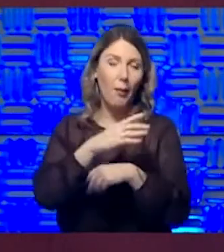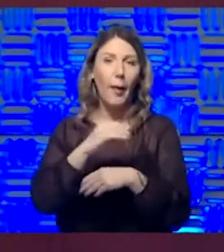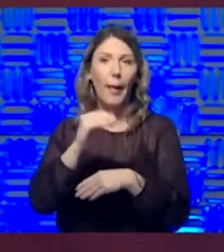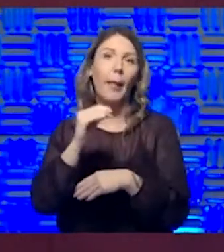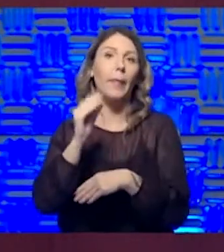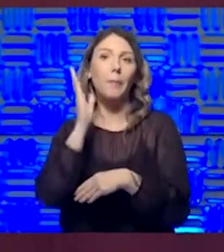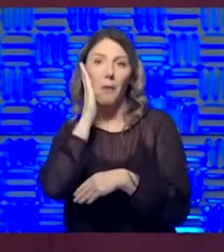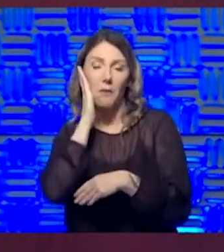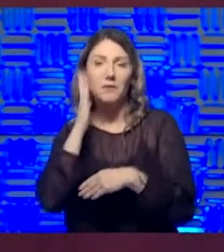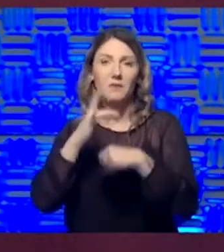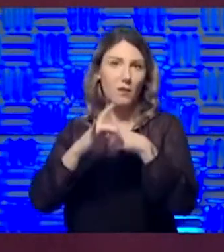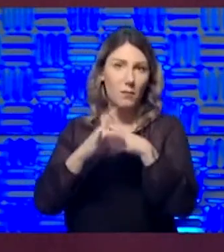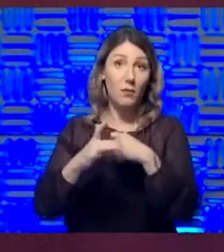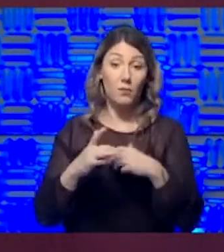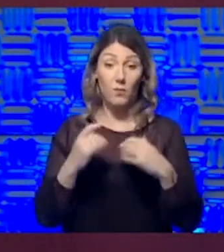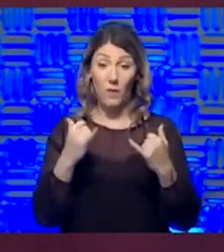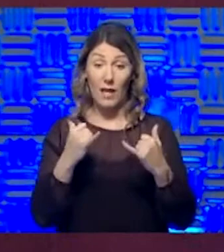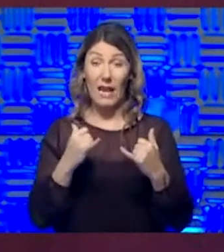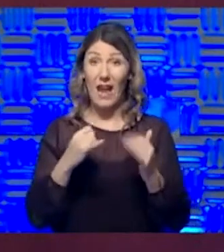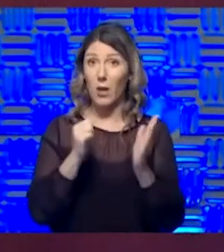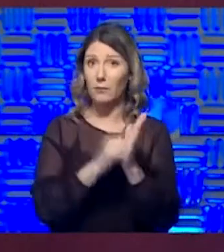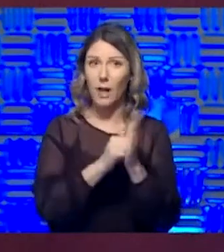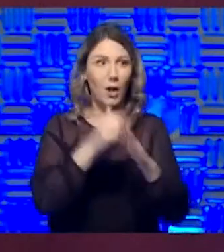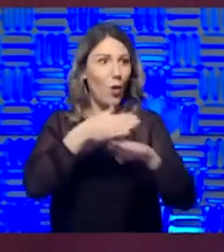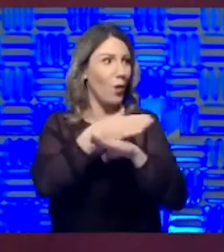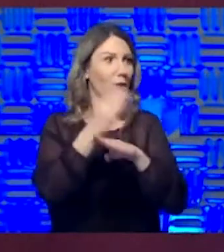Right now we're, knock on wood, somewhere.